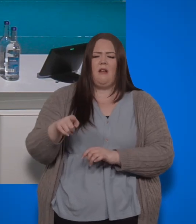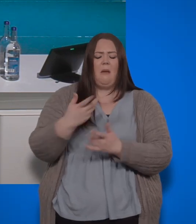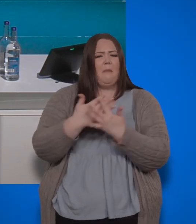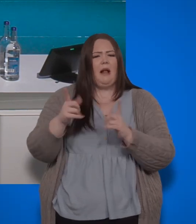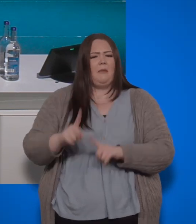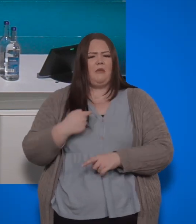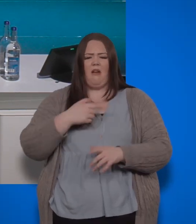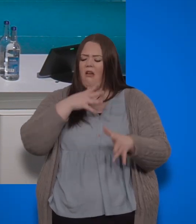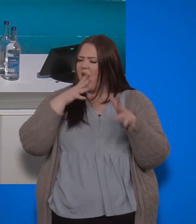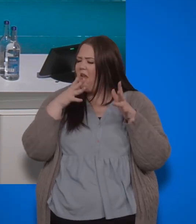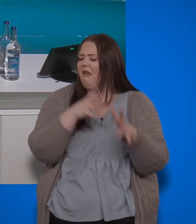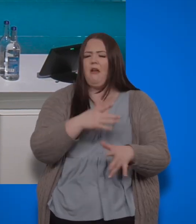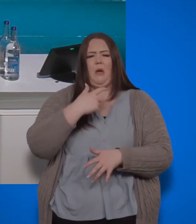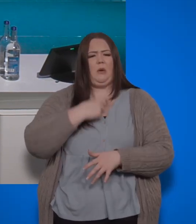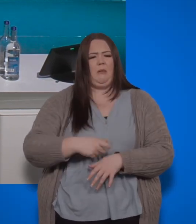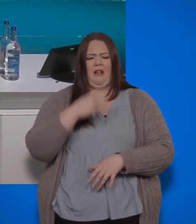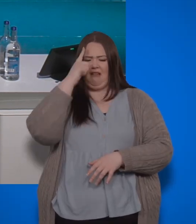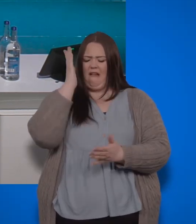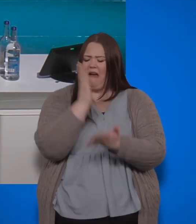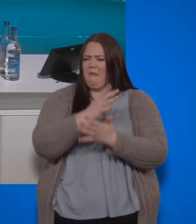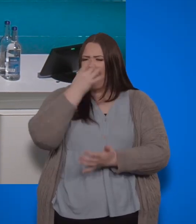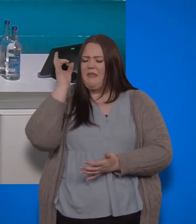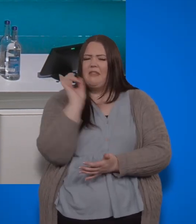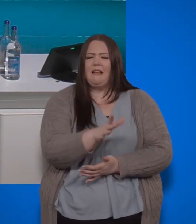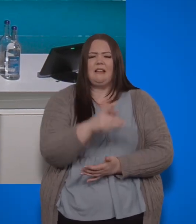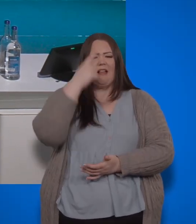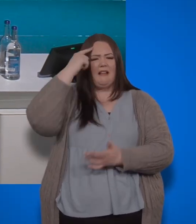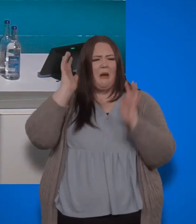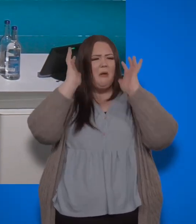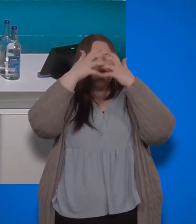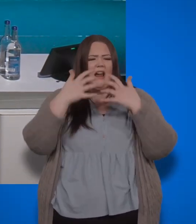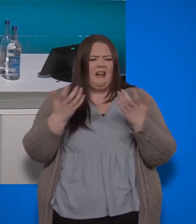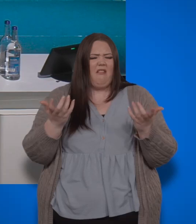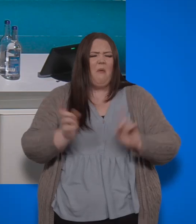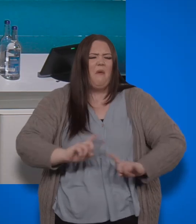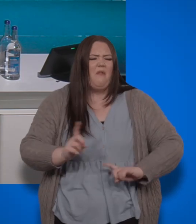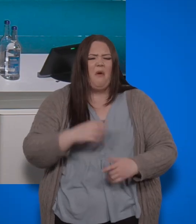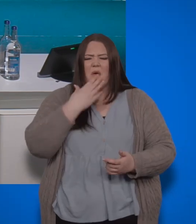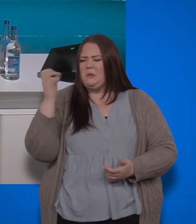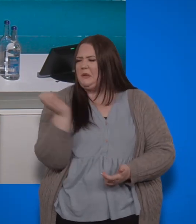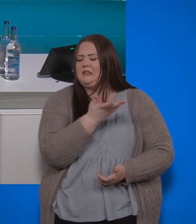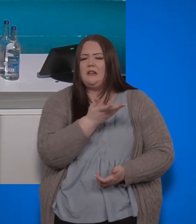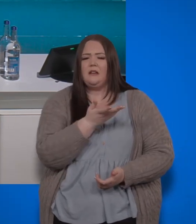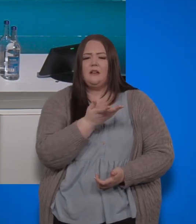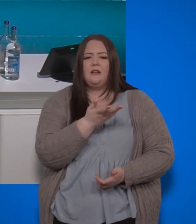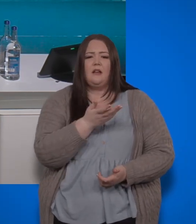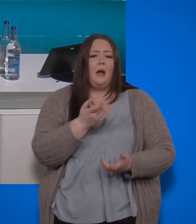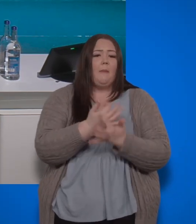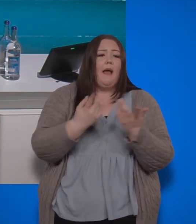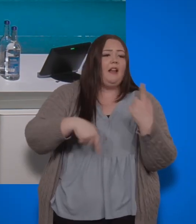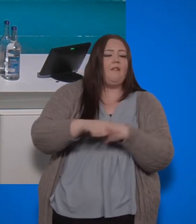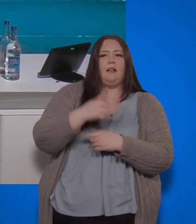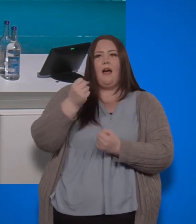of disgust about the human body. You know, isn't it pathetic? You know, our brains are useless. We're